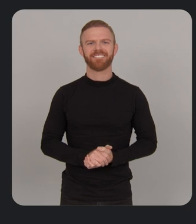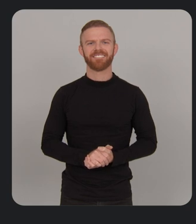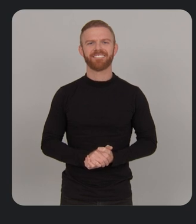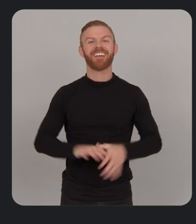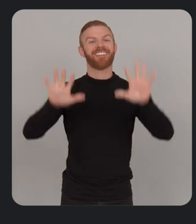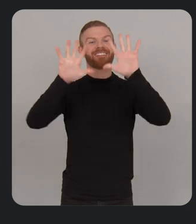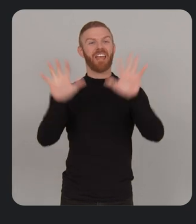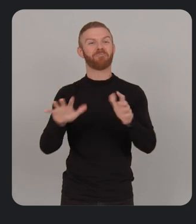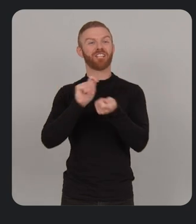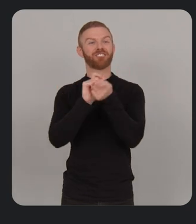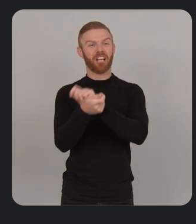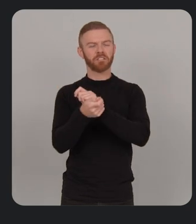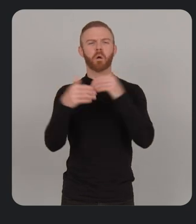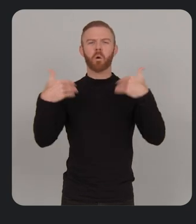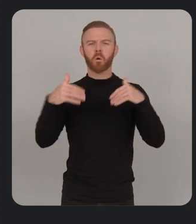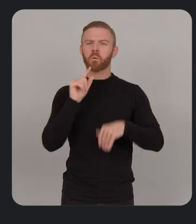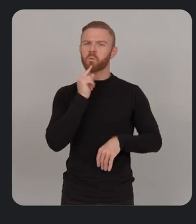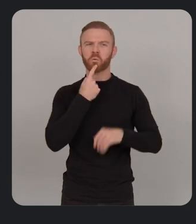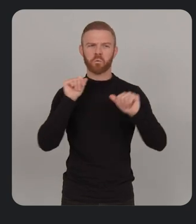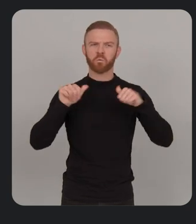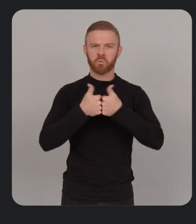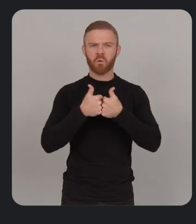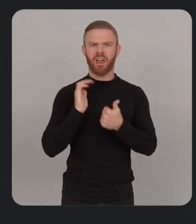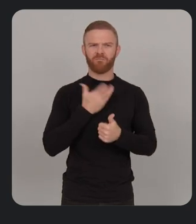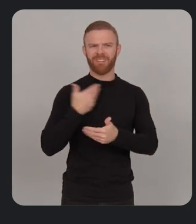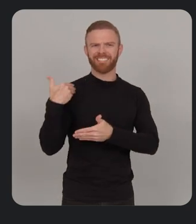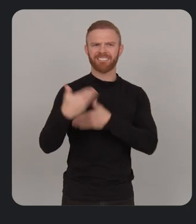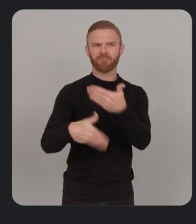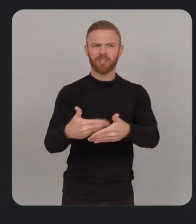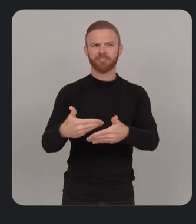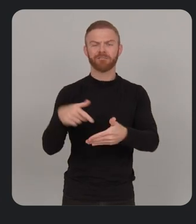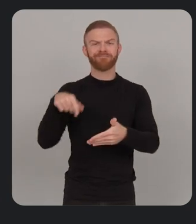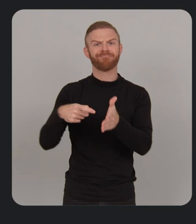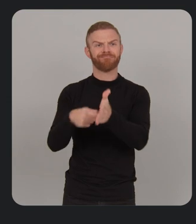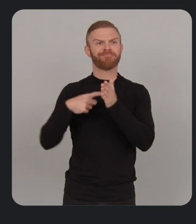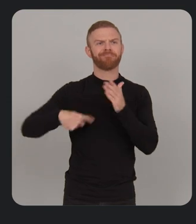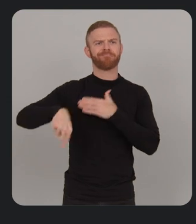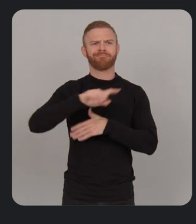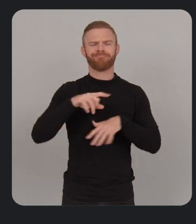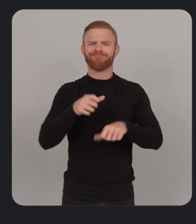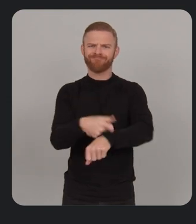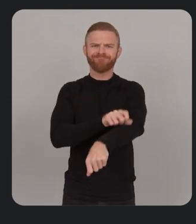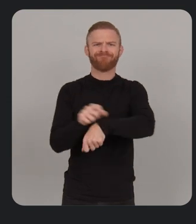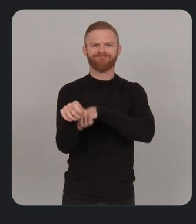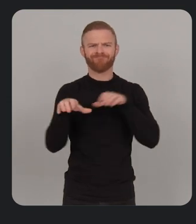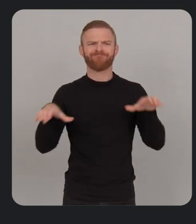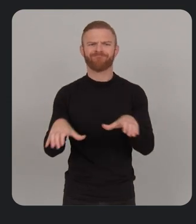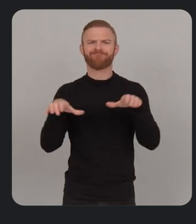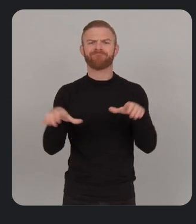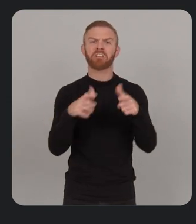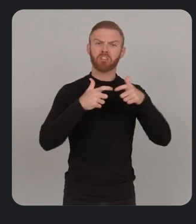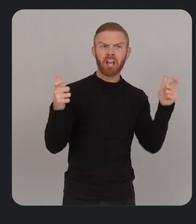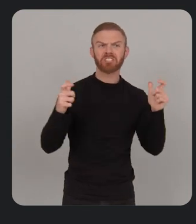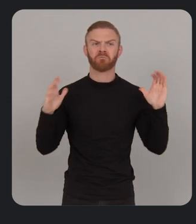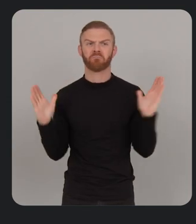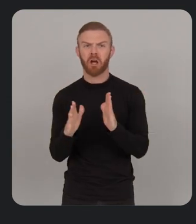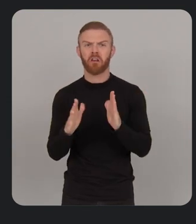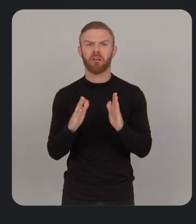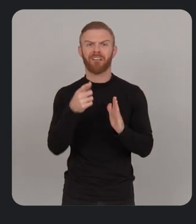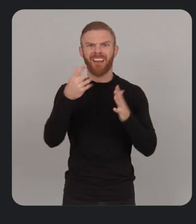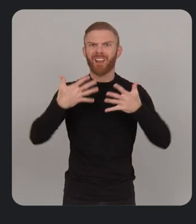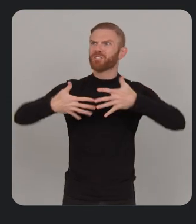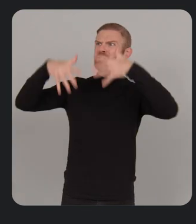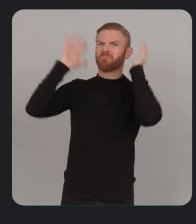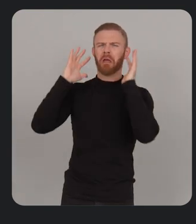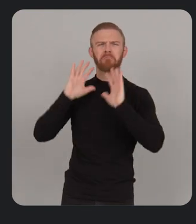climate change is a defining challenge of regeneration it requires all of us to take actions large and small so get